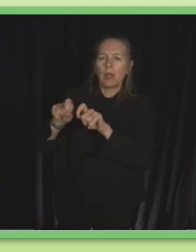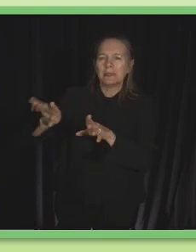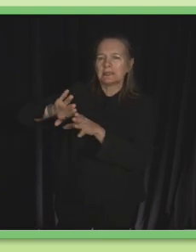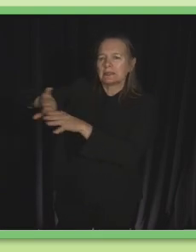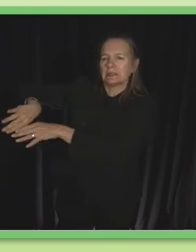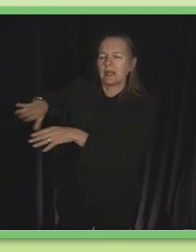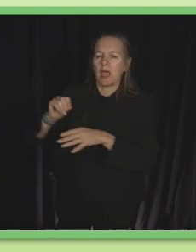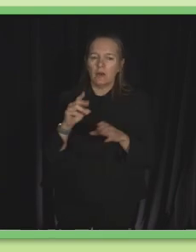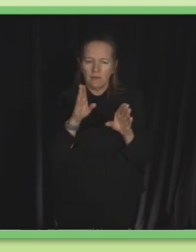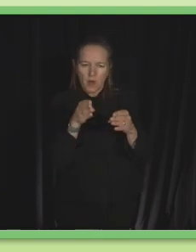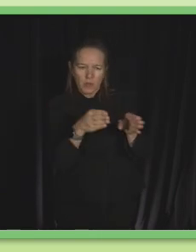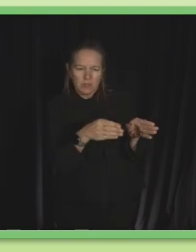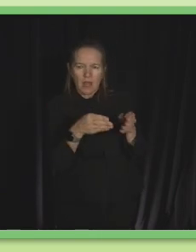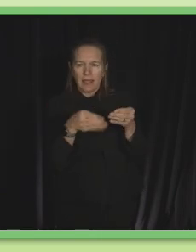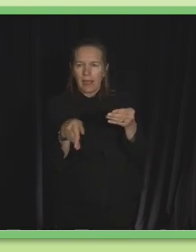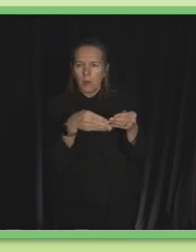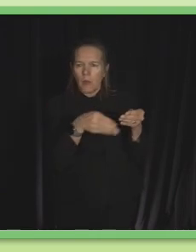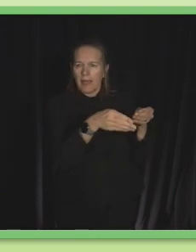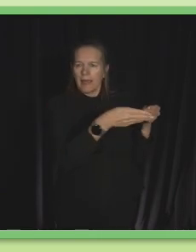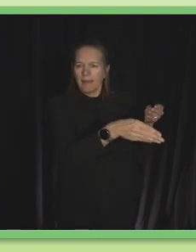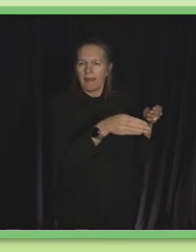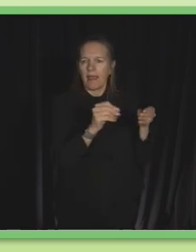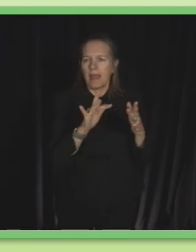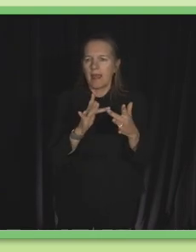strategic gateways at network boundaries?